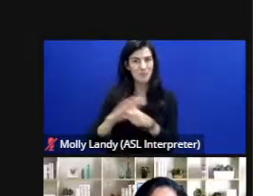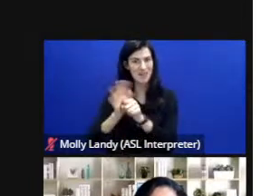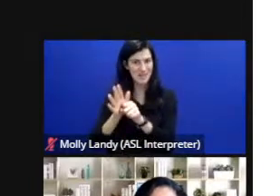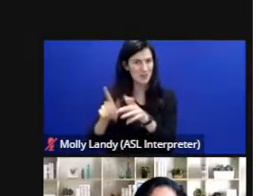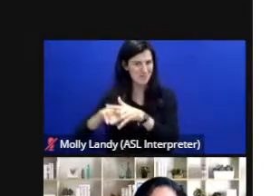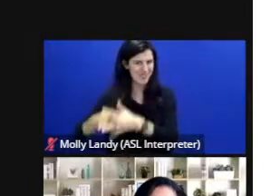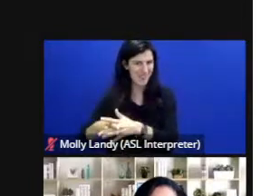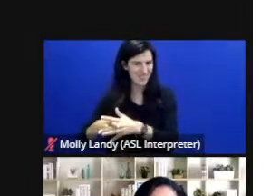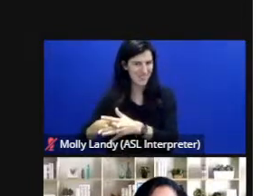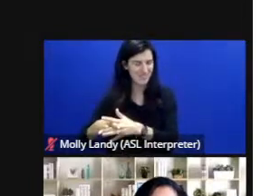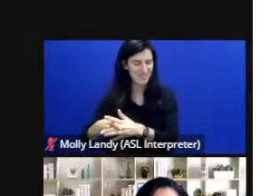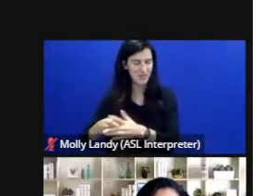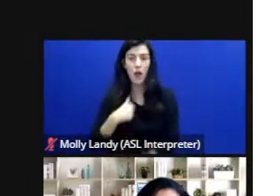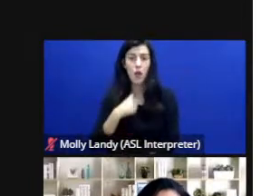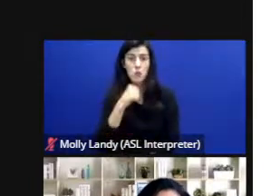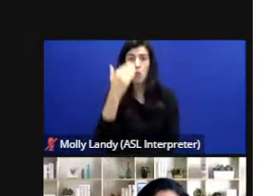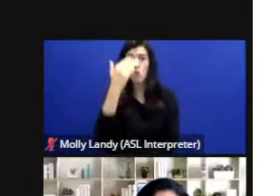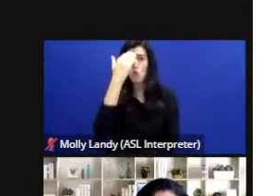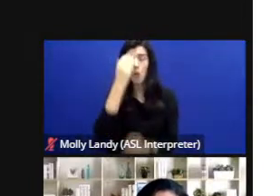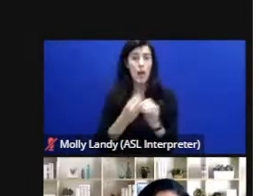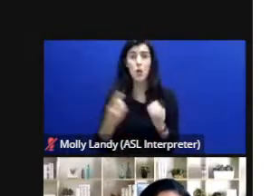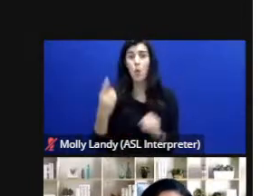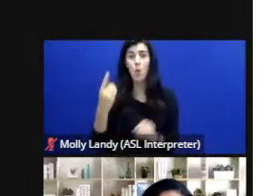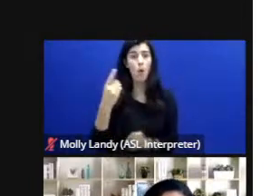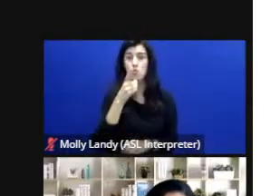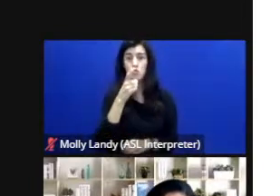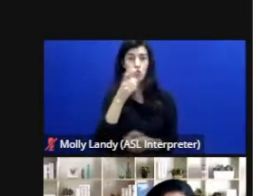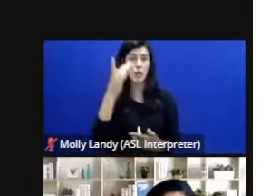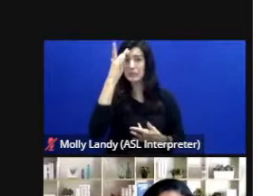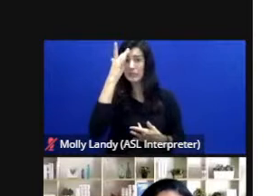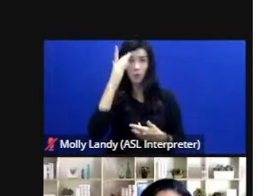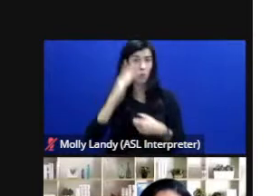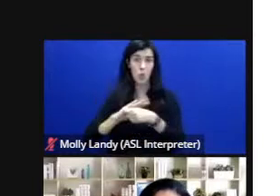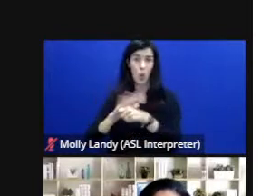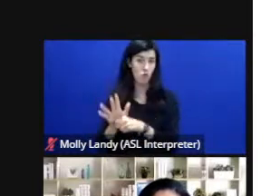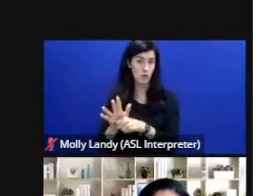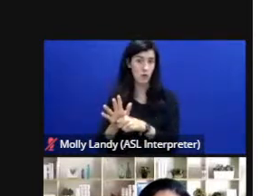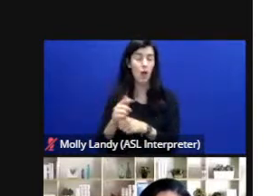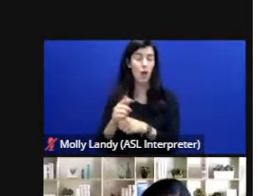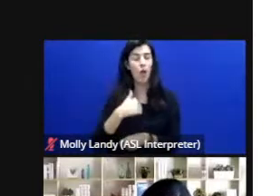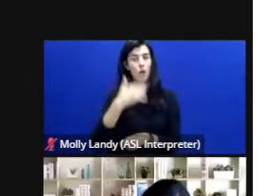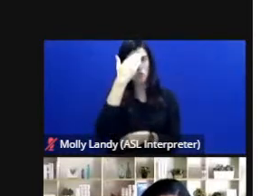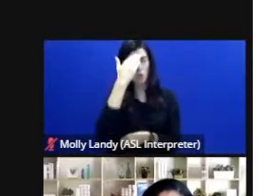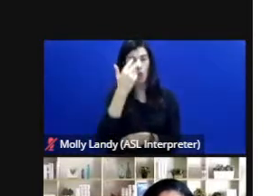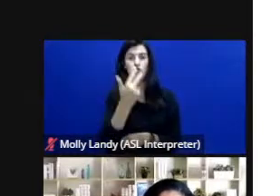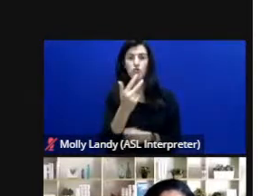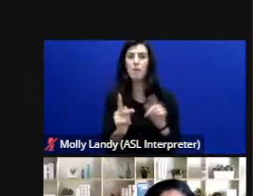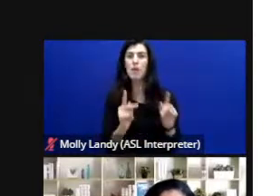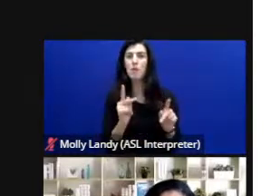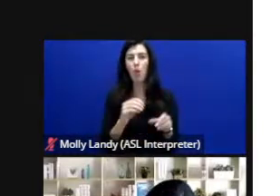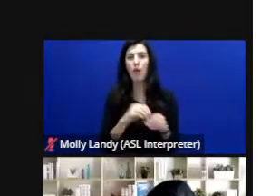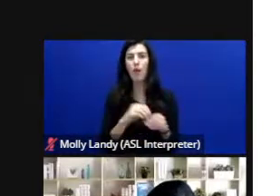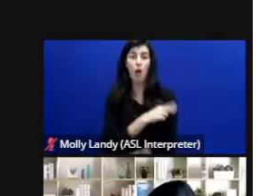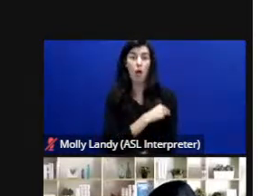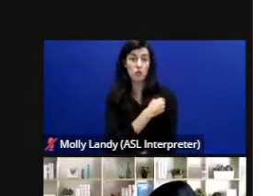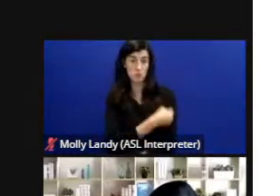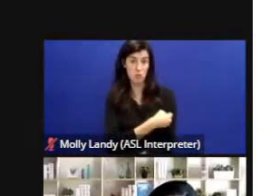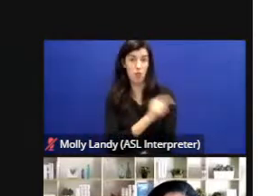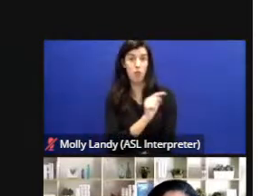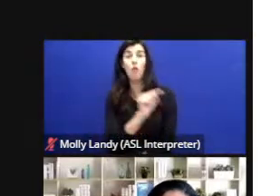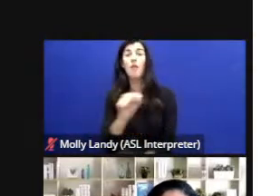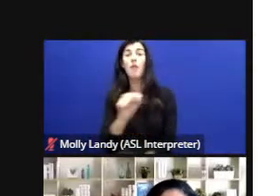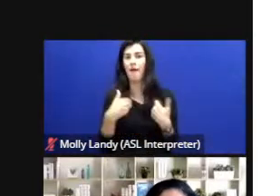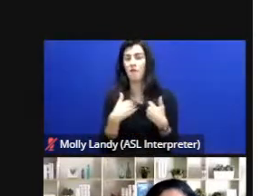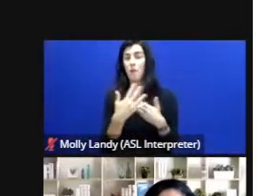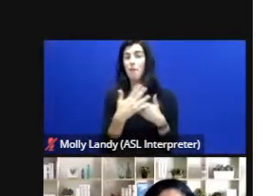I don't know anybody who got sick with COVID. I do know 3 people in the hospital with blood clots from